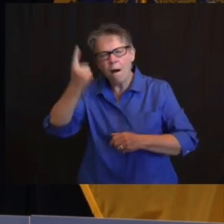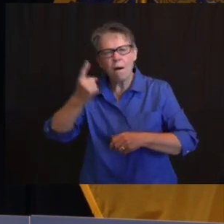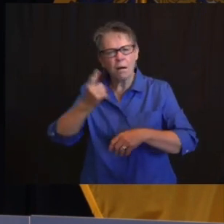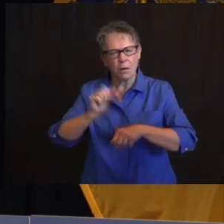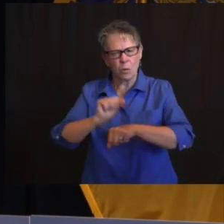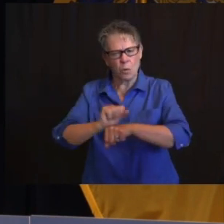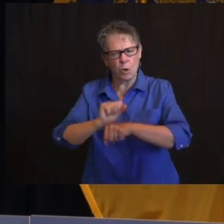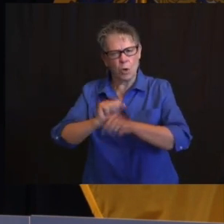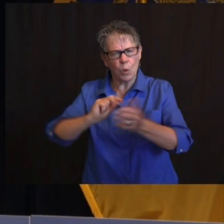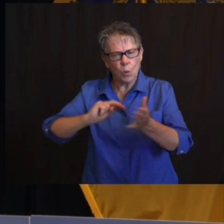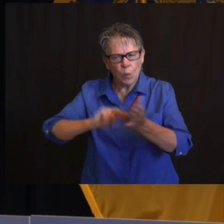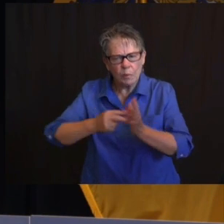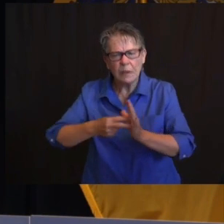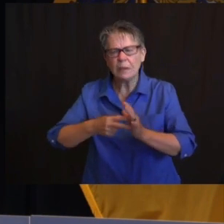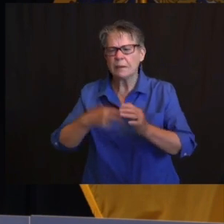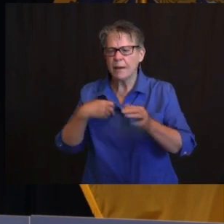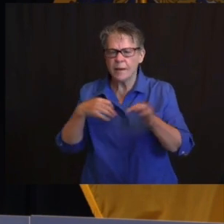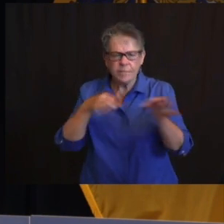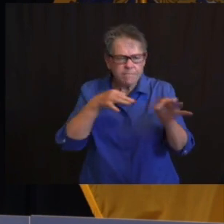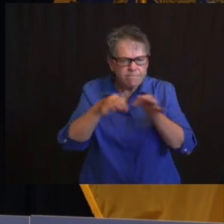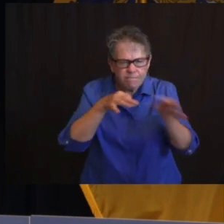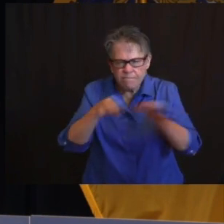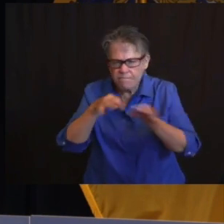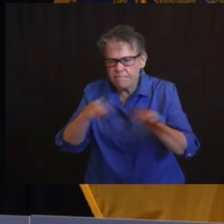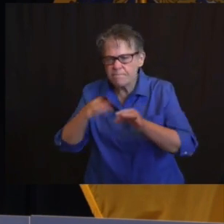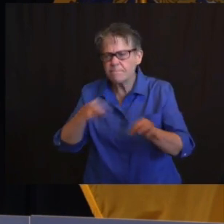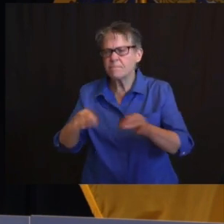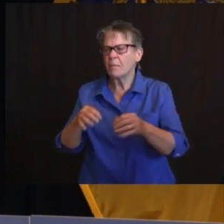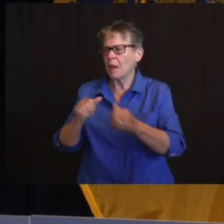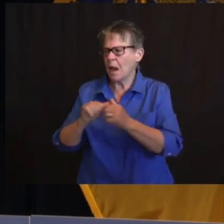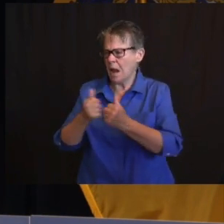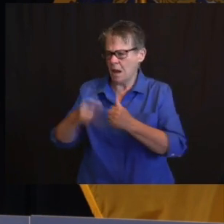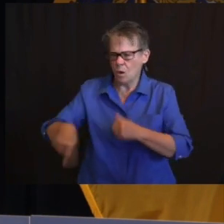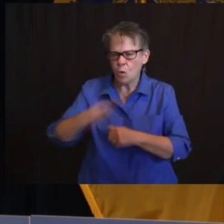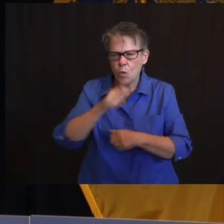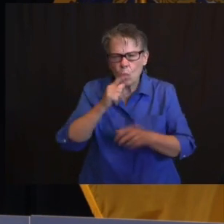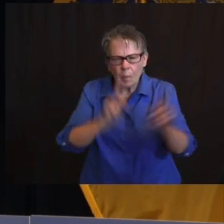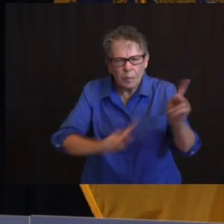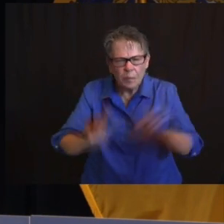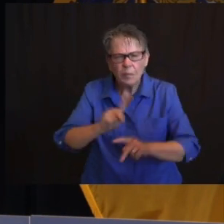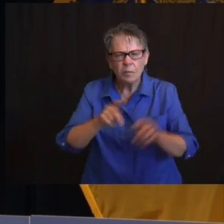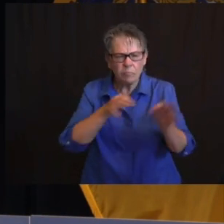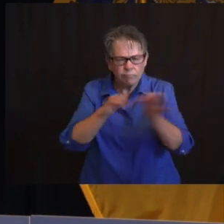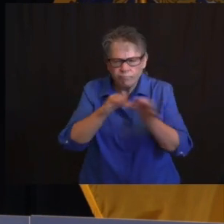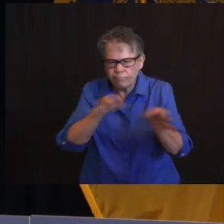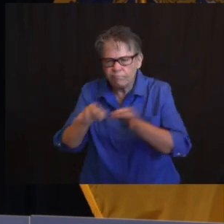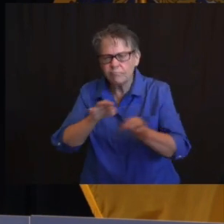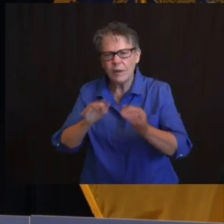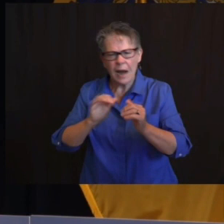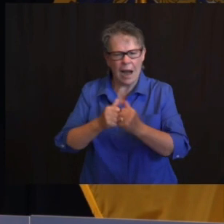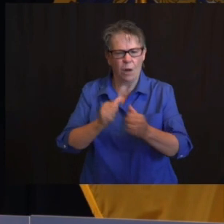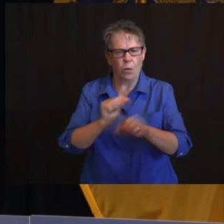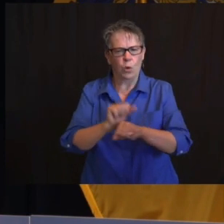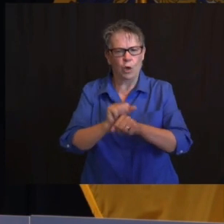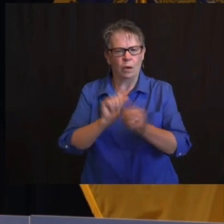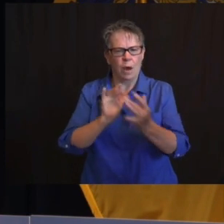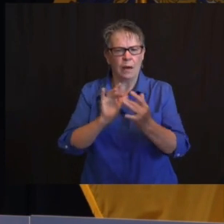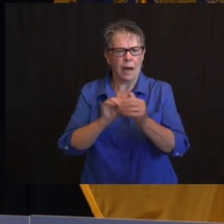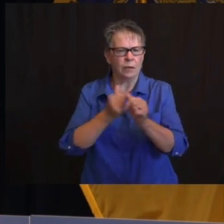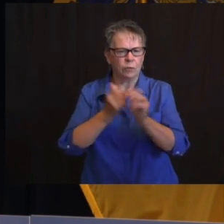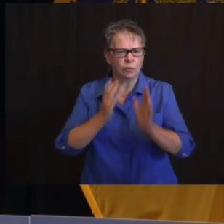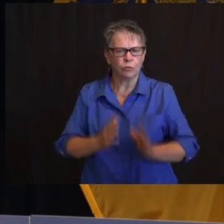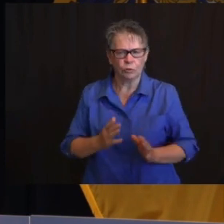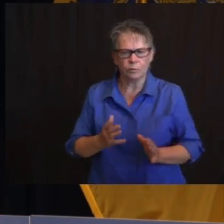and explain everything to them in a clear and concise way. Through our work, we're able to identify at-risk individuals